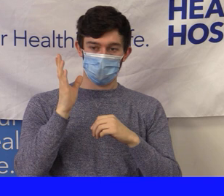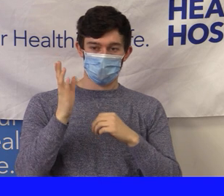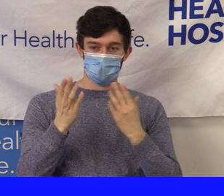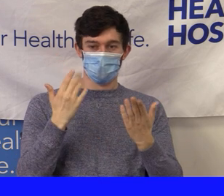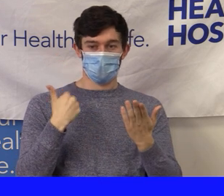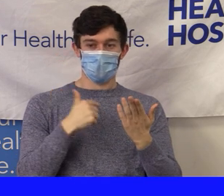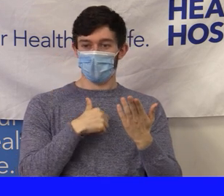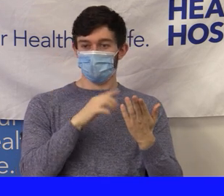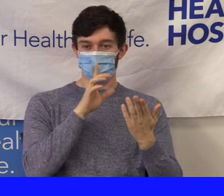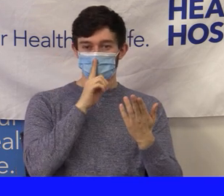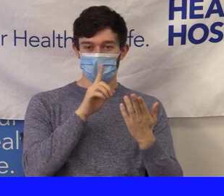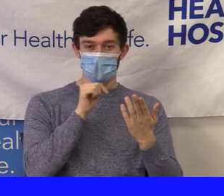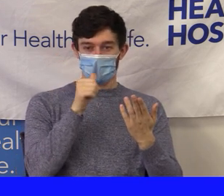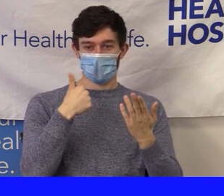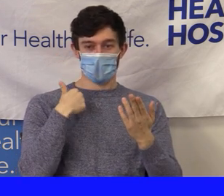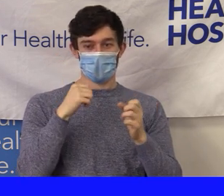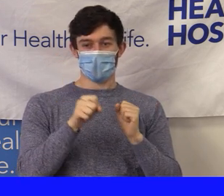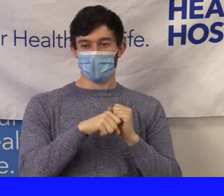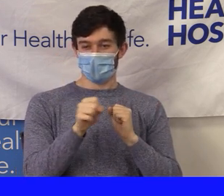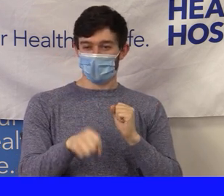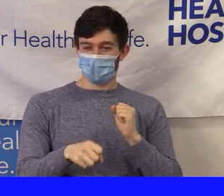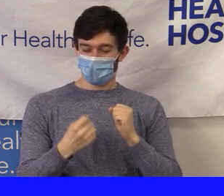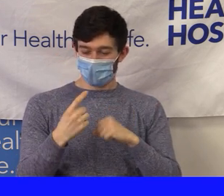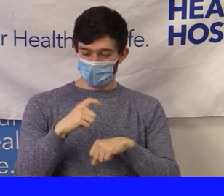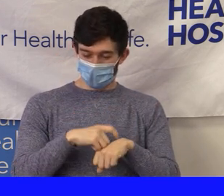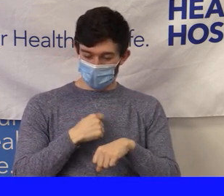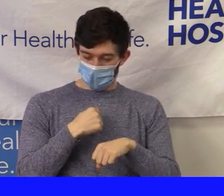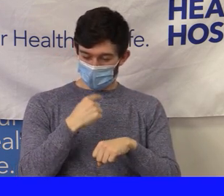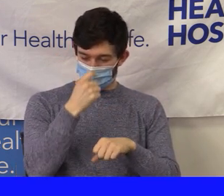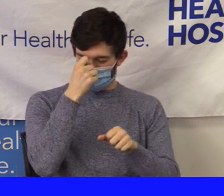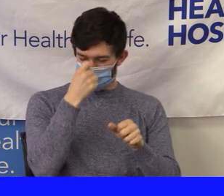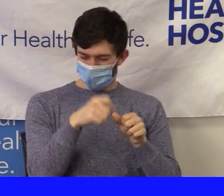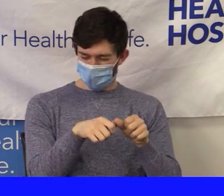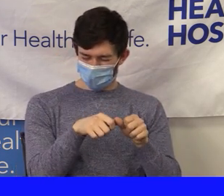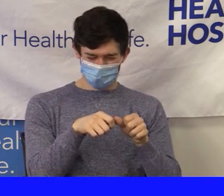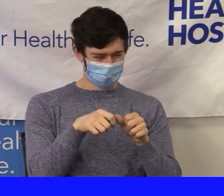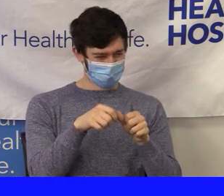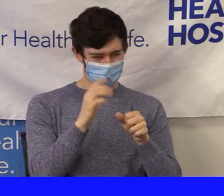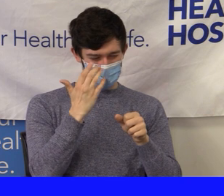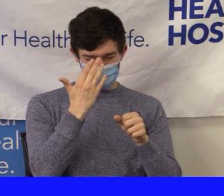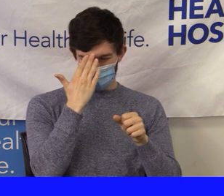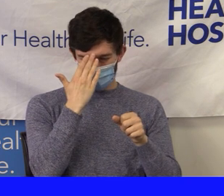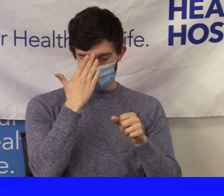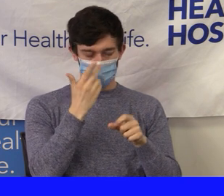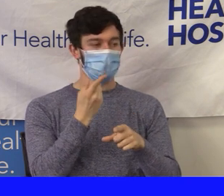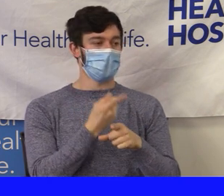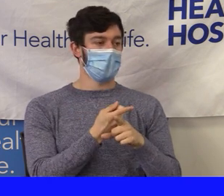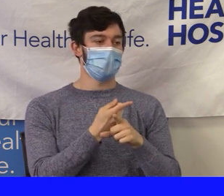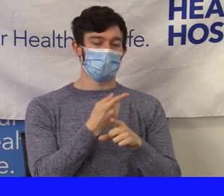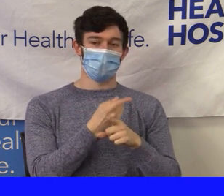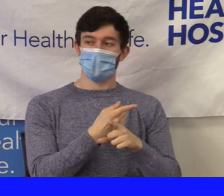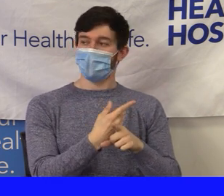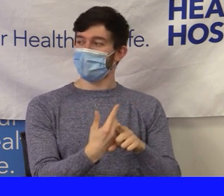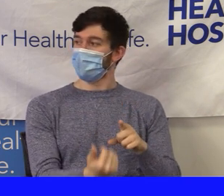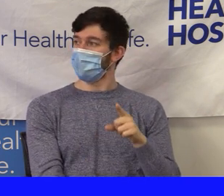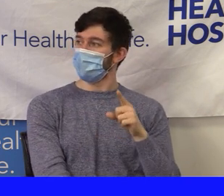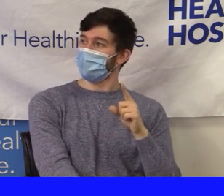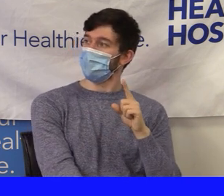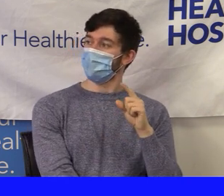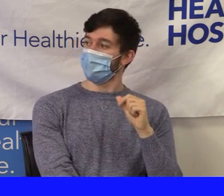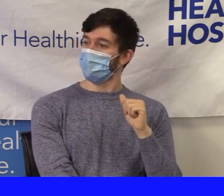extension at one point with Kratho? It sounds familiar. No, we did not. Uh-huh. No? Oh, perhaps I'm confusing. Yeah.